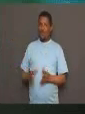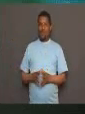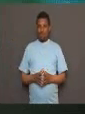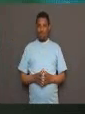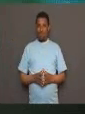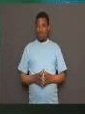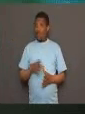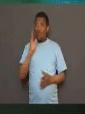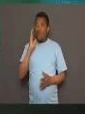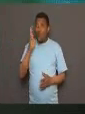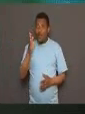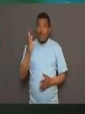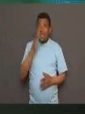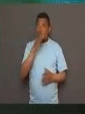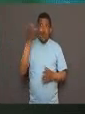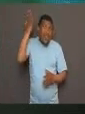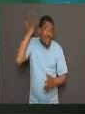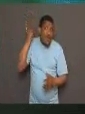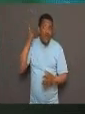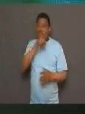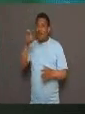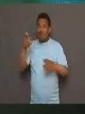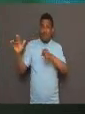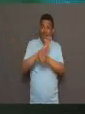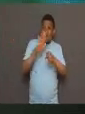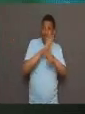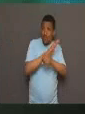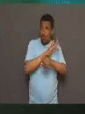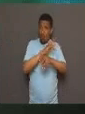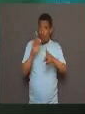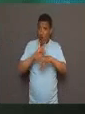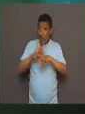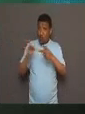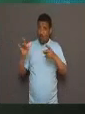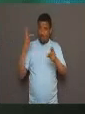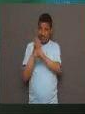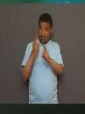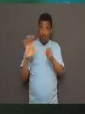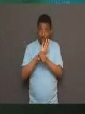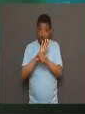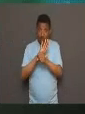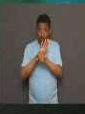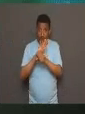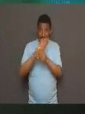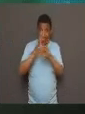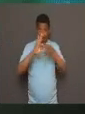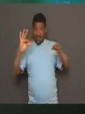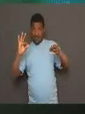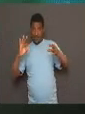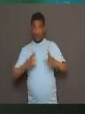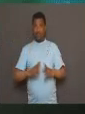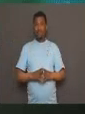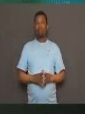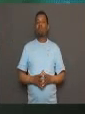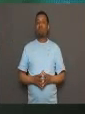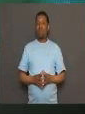Welcome back, students. Were you able to fill in all of the blank spaces correctly to